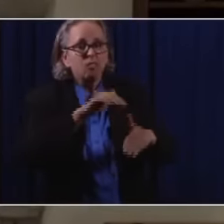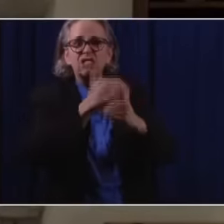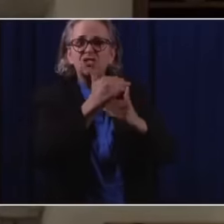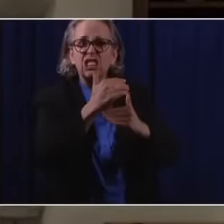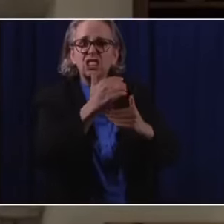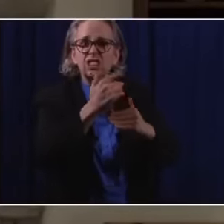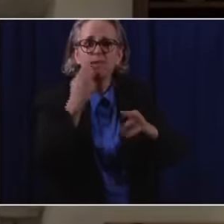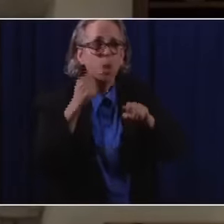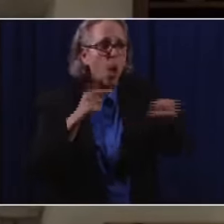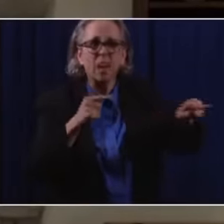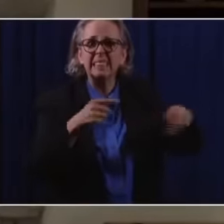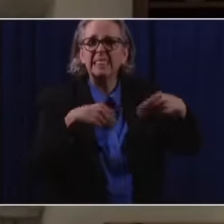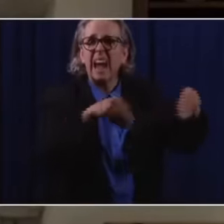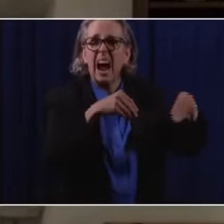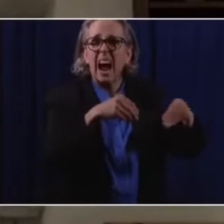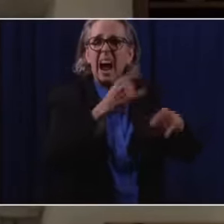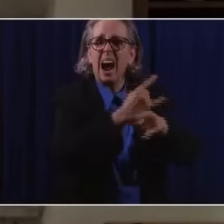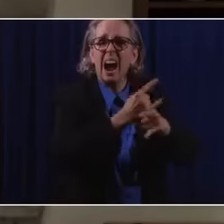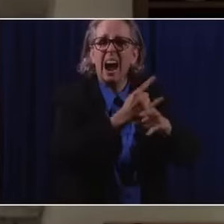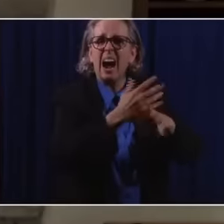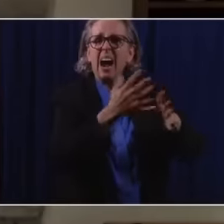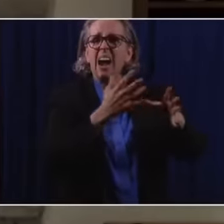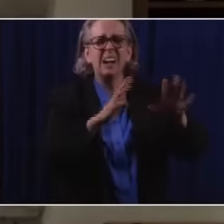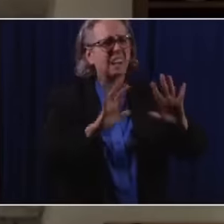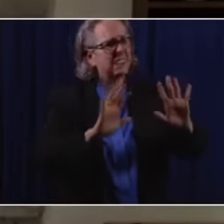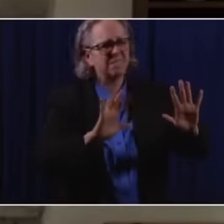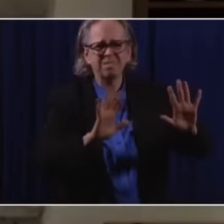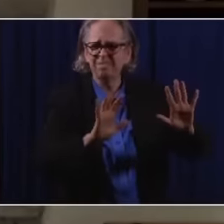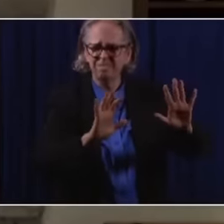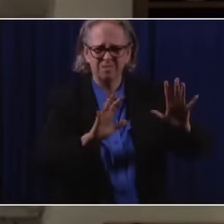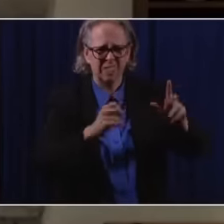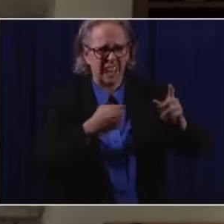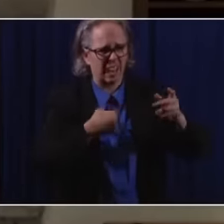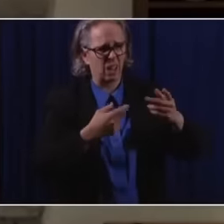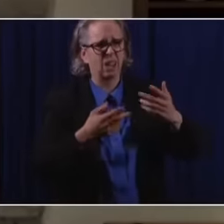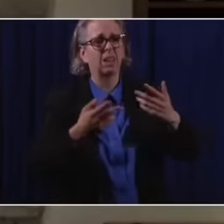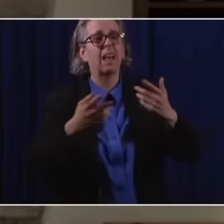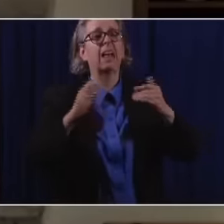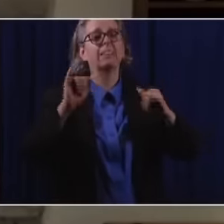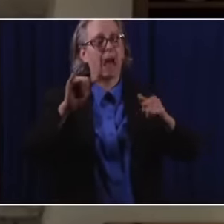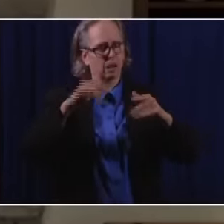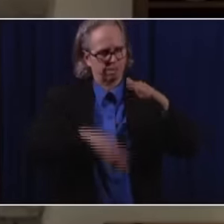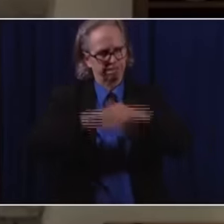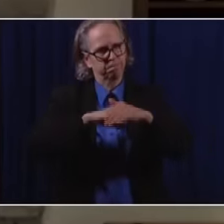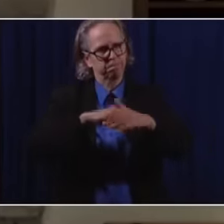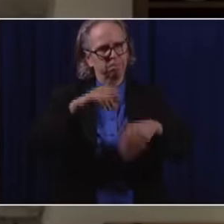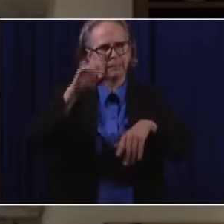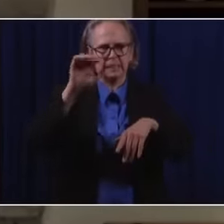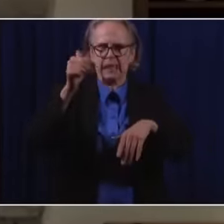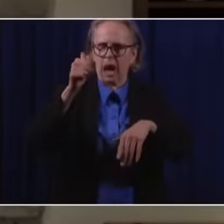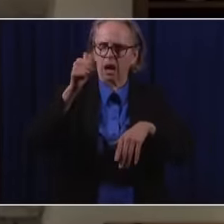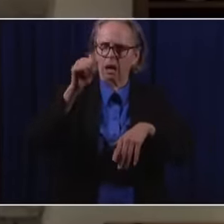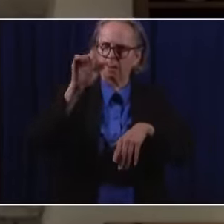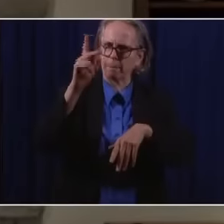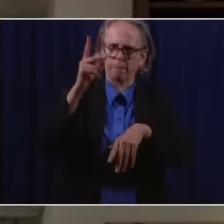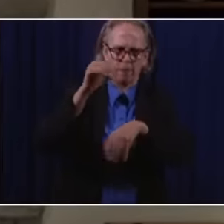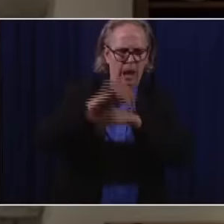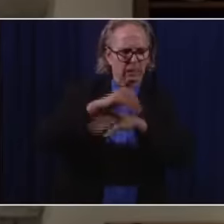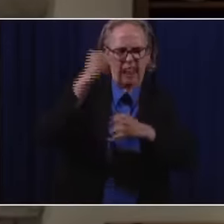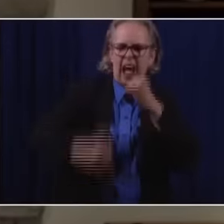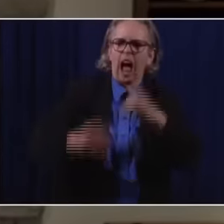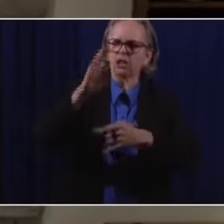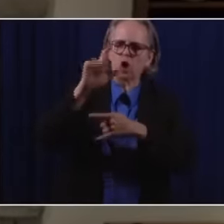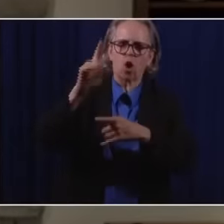would be, in my opinion, very irresponsible at this point for a governor to do this. So we